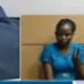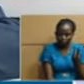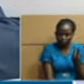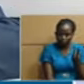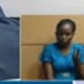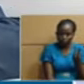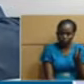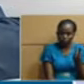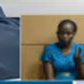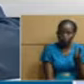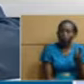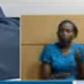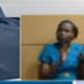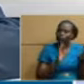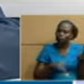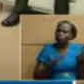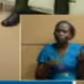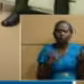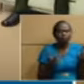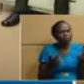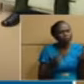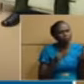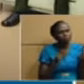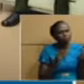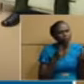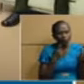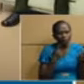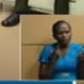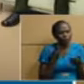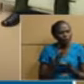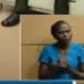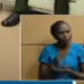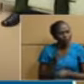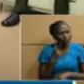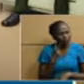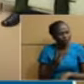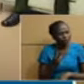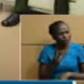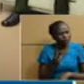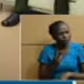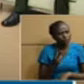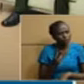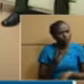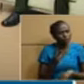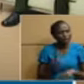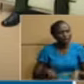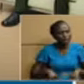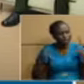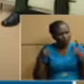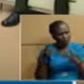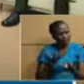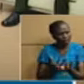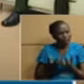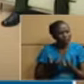even if we are... It's actually a little bit strange, because if you look at life expectancy of